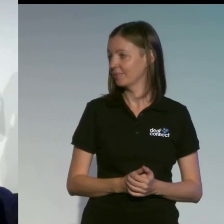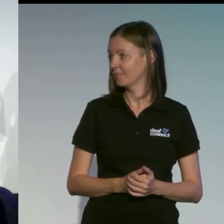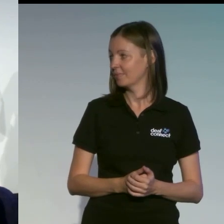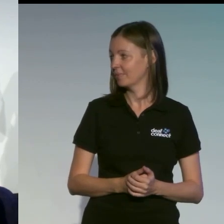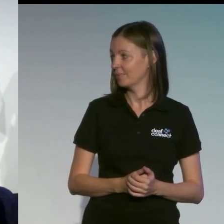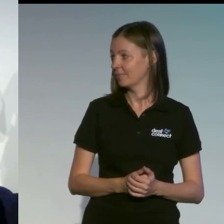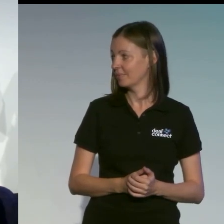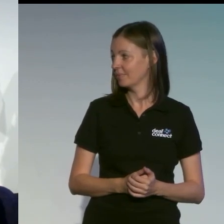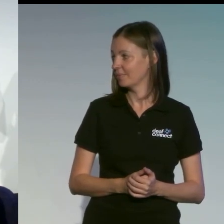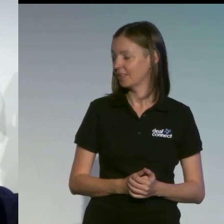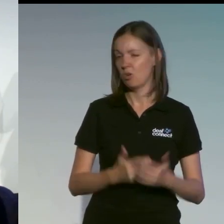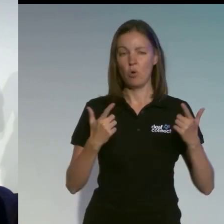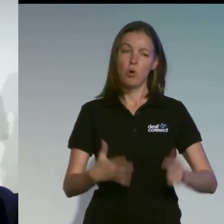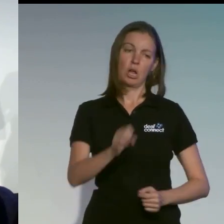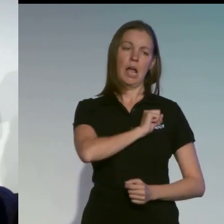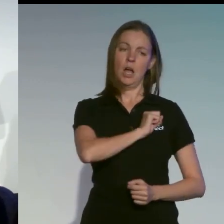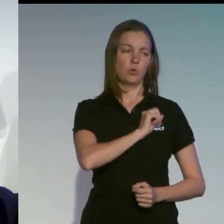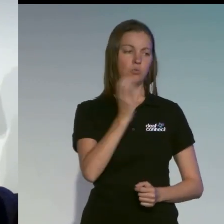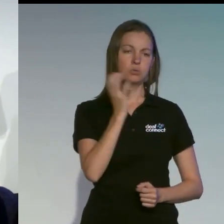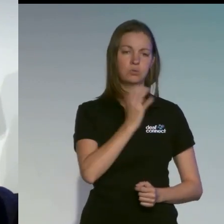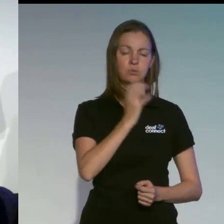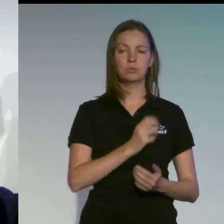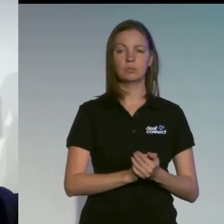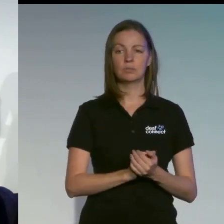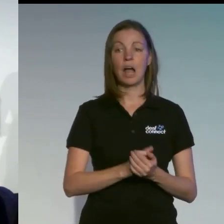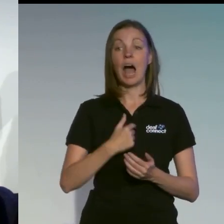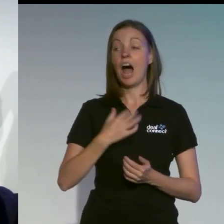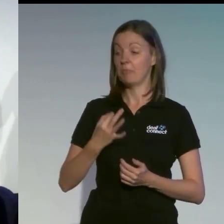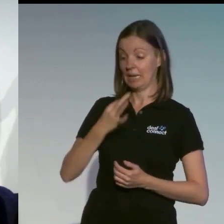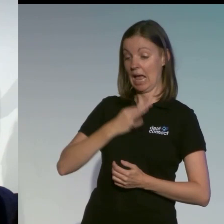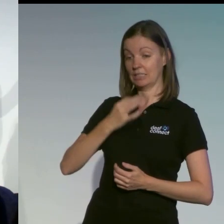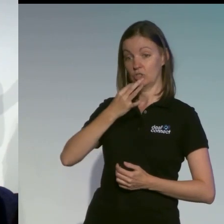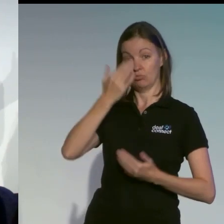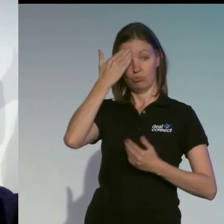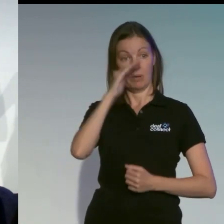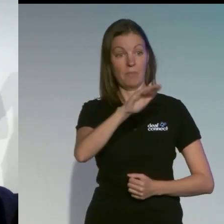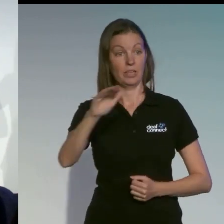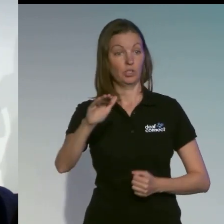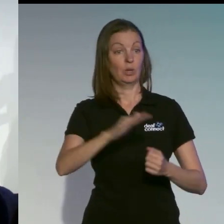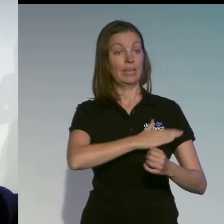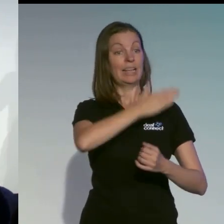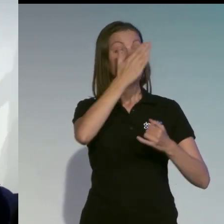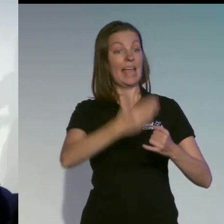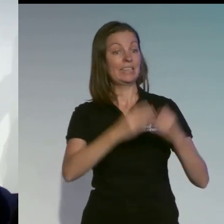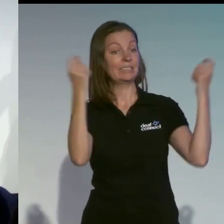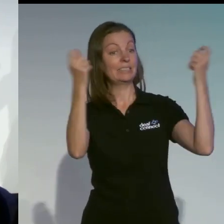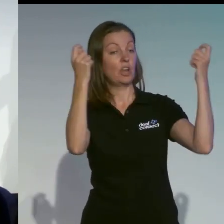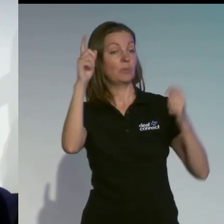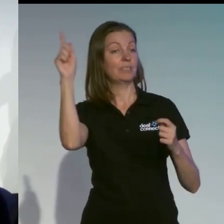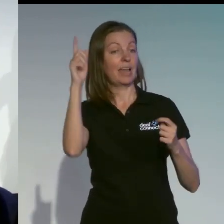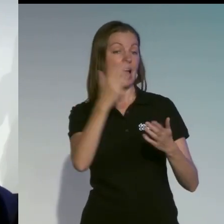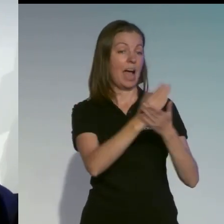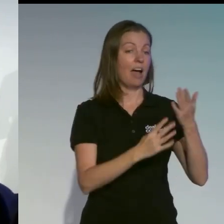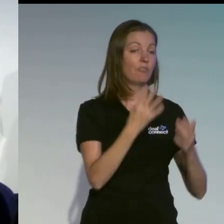You can hear the courage it takes. Can I ask, I've been asked to remind you that the ending ceremony today at 4:30 to 5